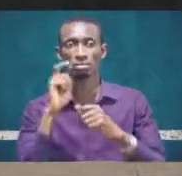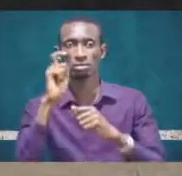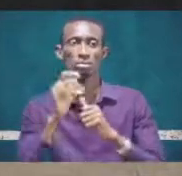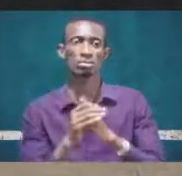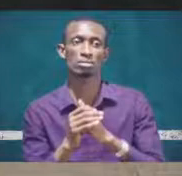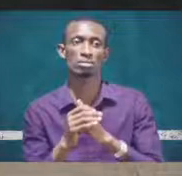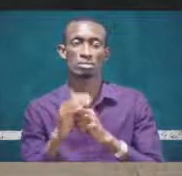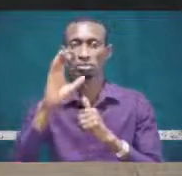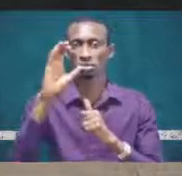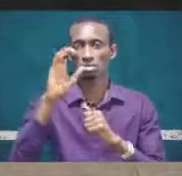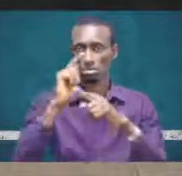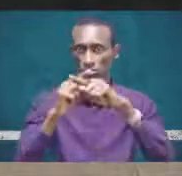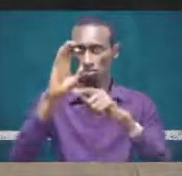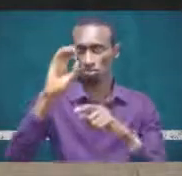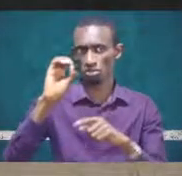cosine x.